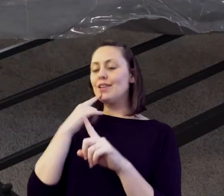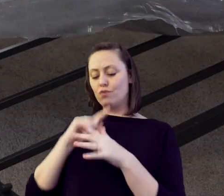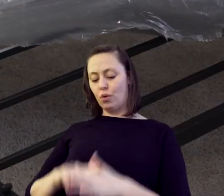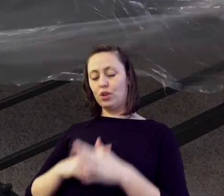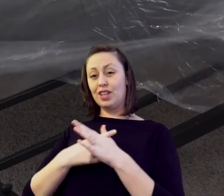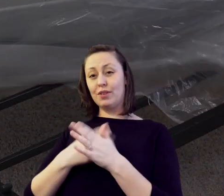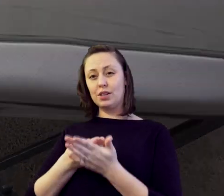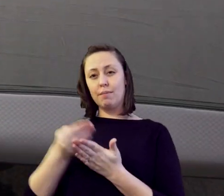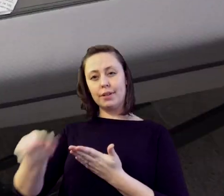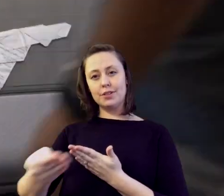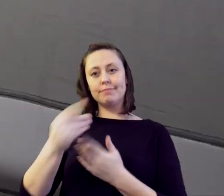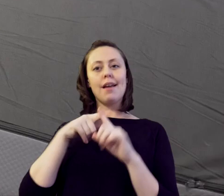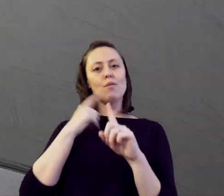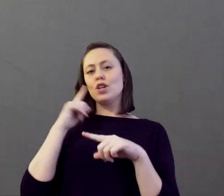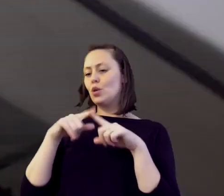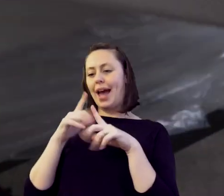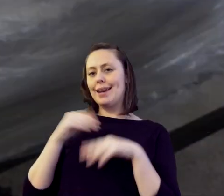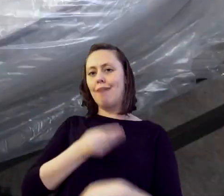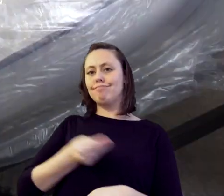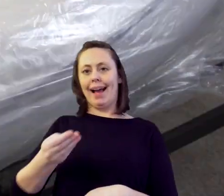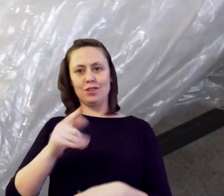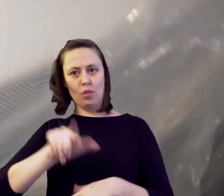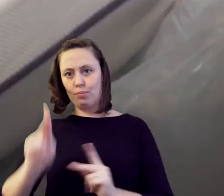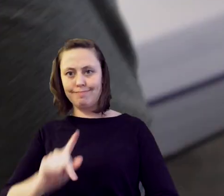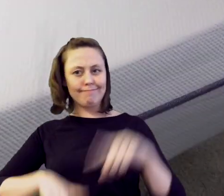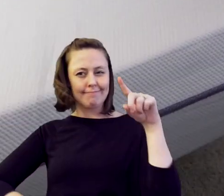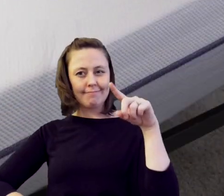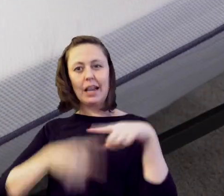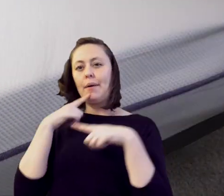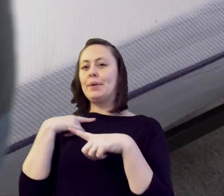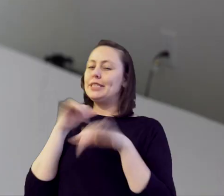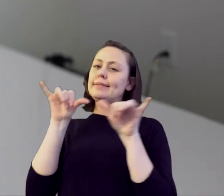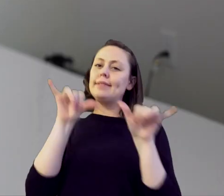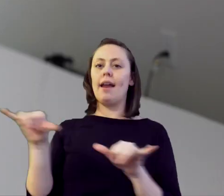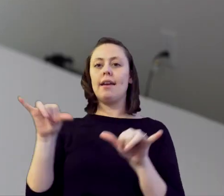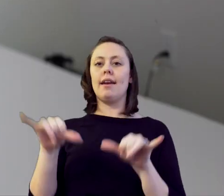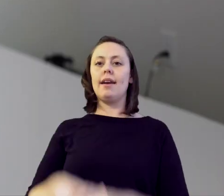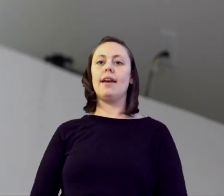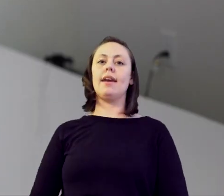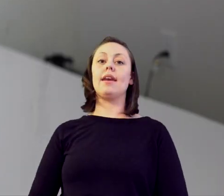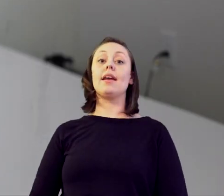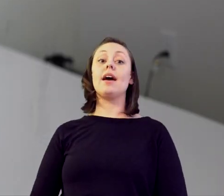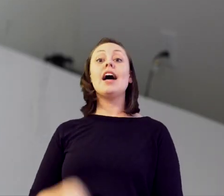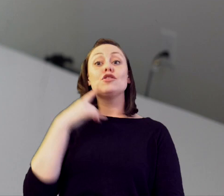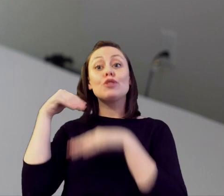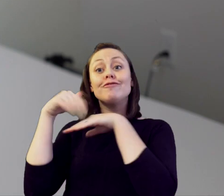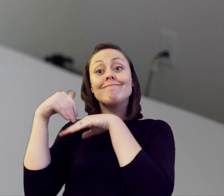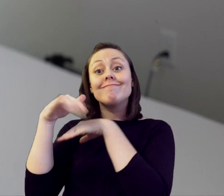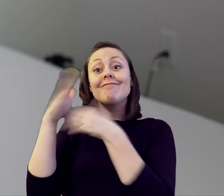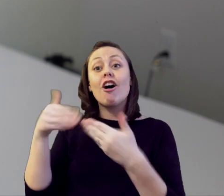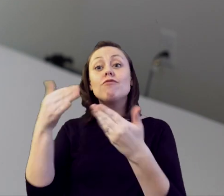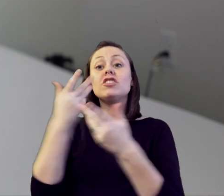original purchaser. You can't pass it on to someone else, which is pretty standard. As for shipping, Purple offers